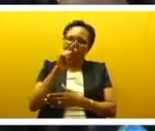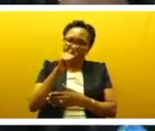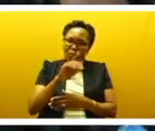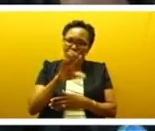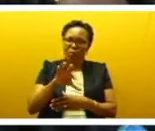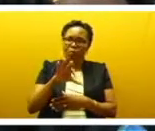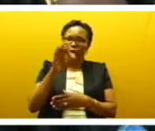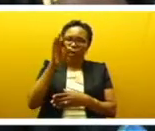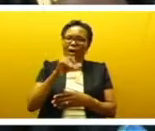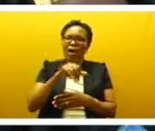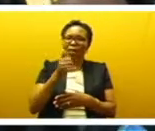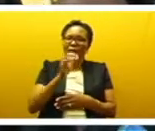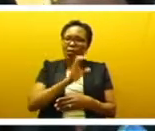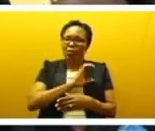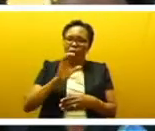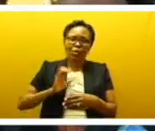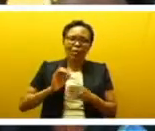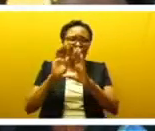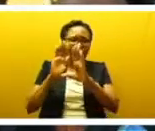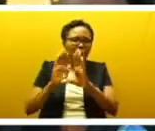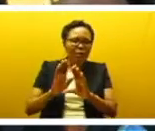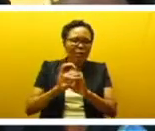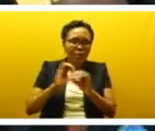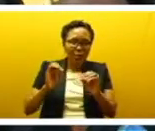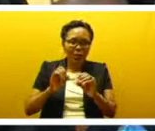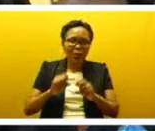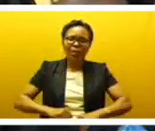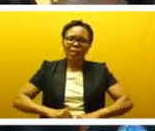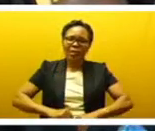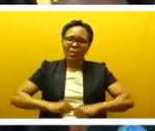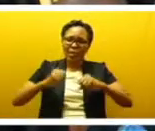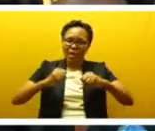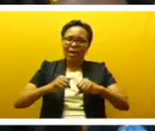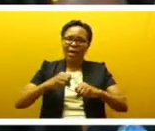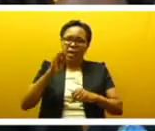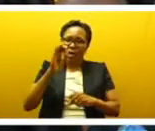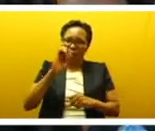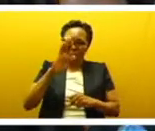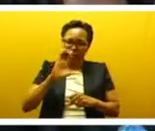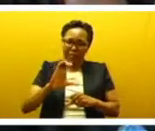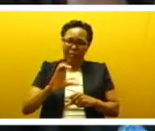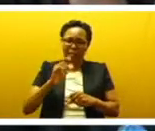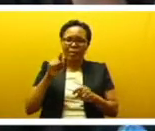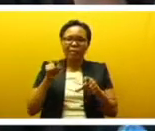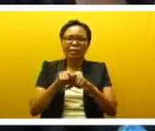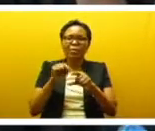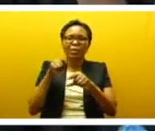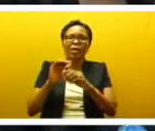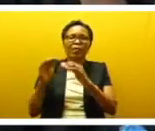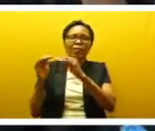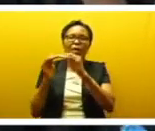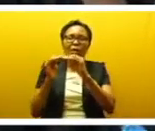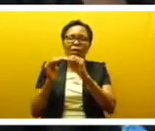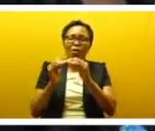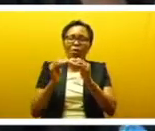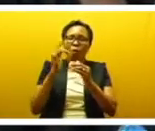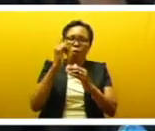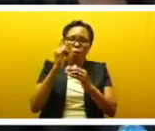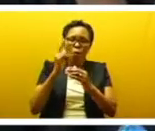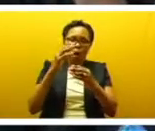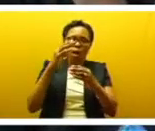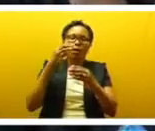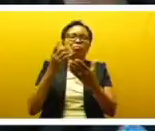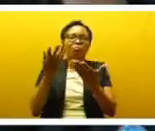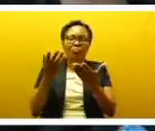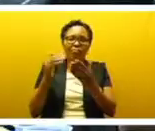not matter? The chair of Iebc is a first among equals, just like in this court. There are 7, just like the